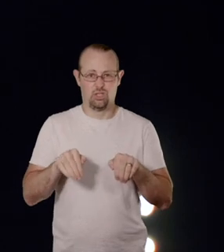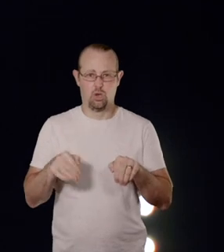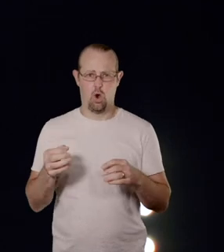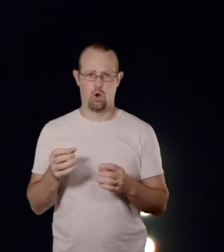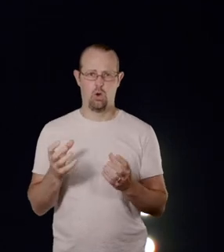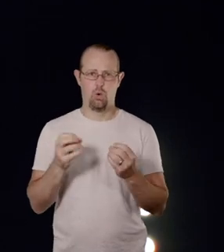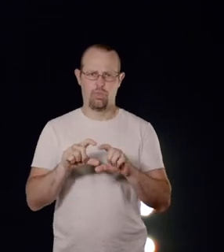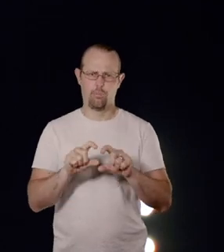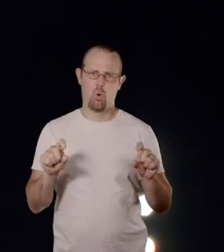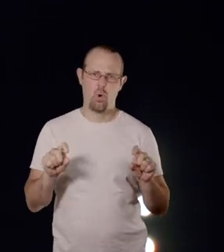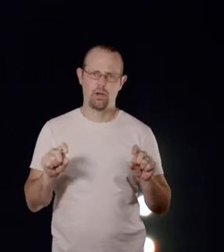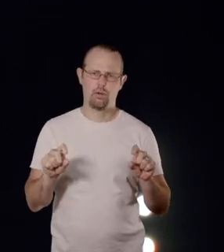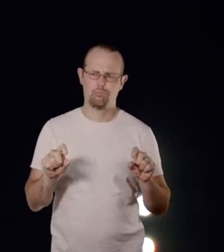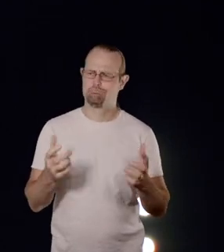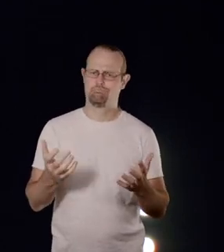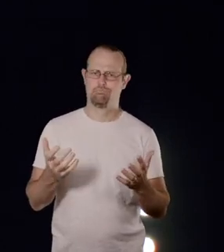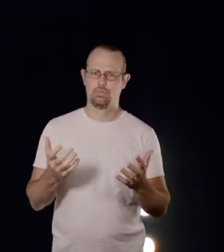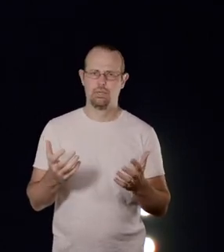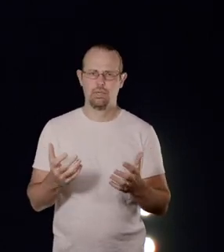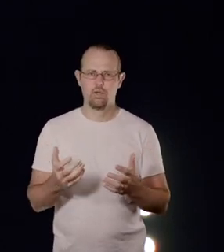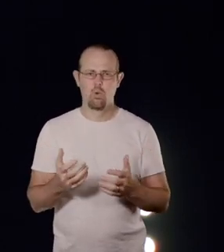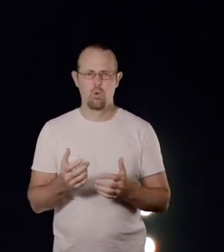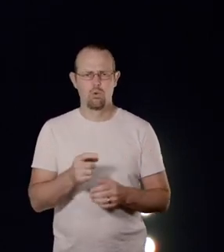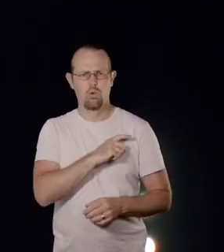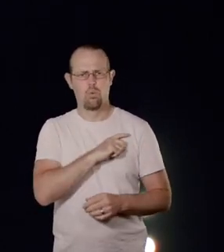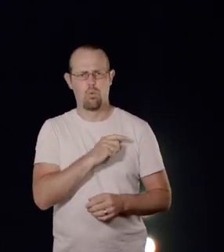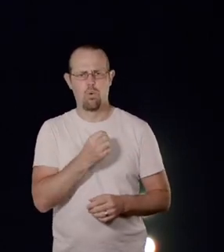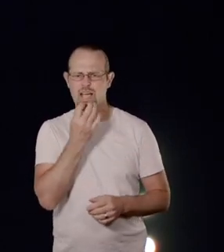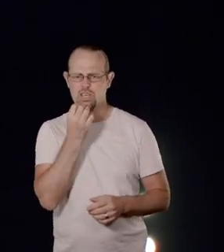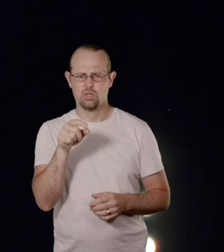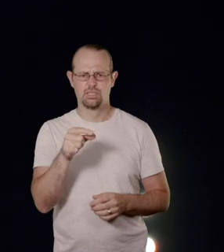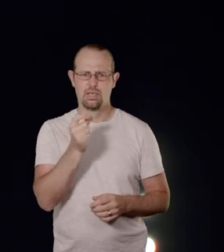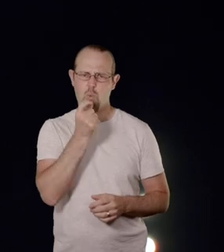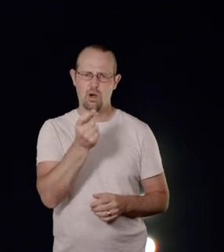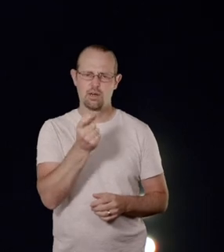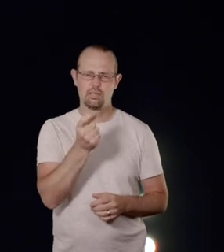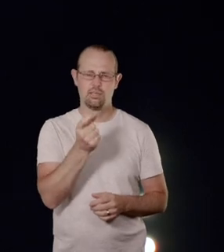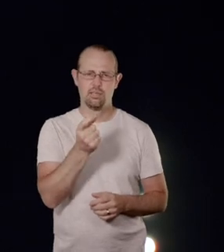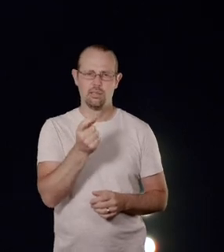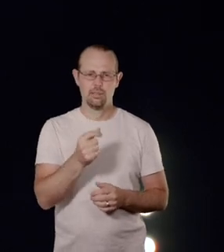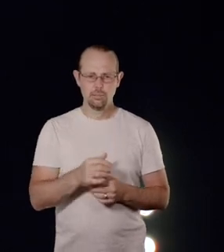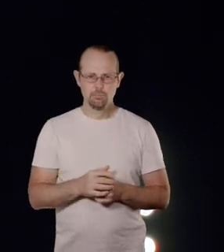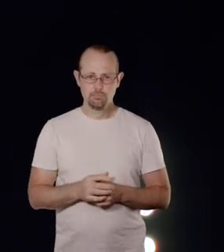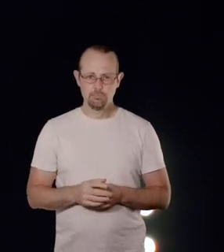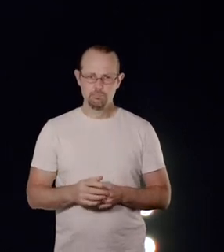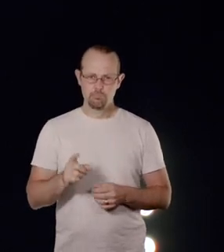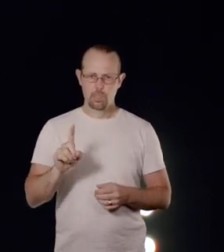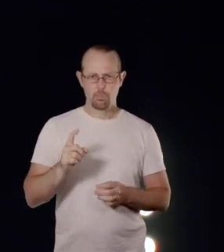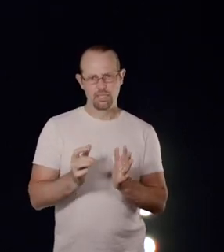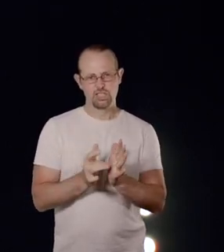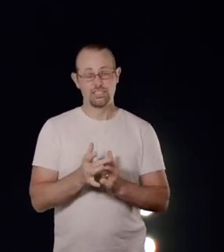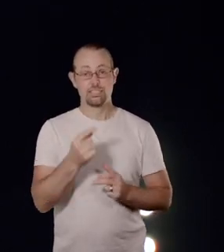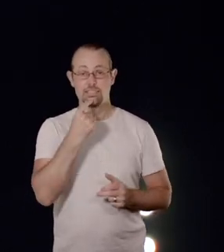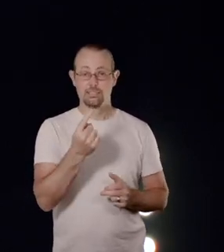We would think, well, that's a very unusual kind of story to put alongside breaking of bread. But what Jesus is